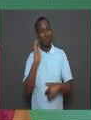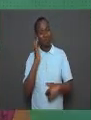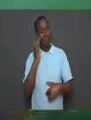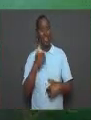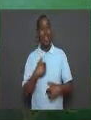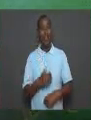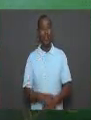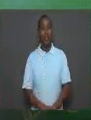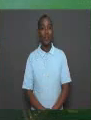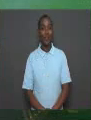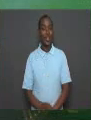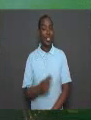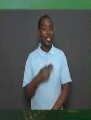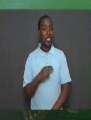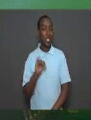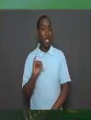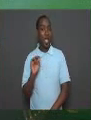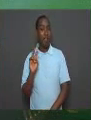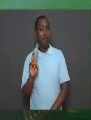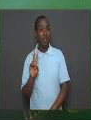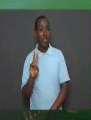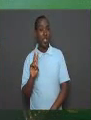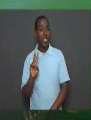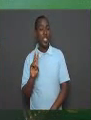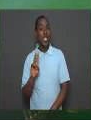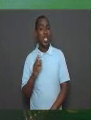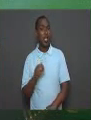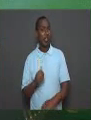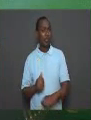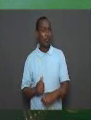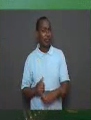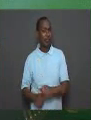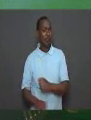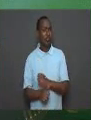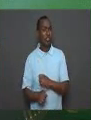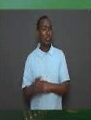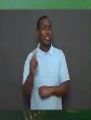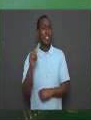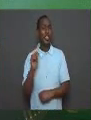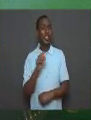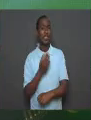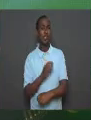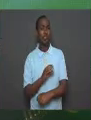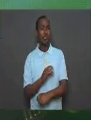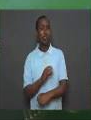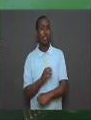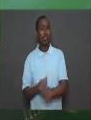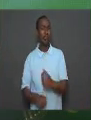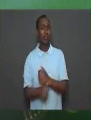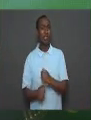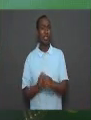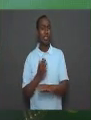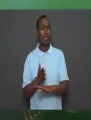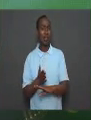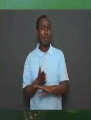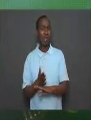disease. HIV attacks the T cells and gets inside of them, causing damage so